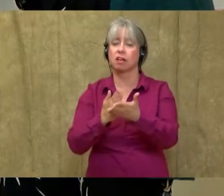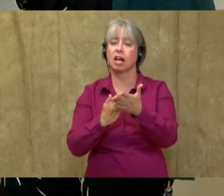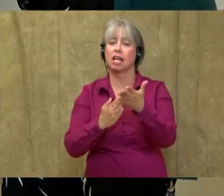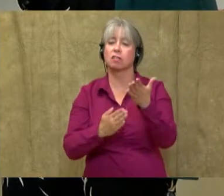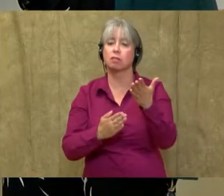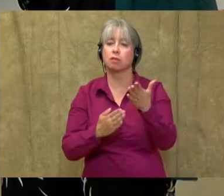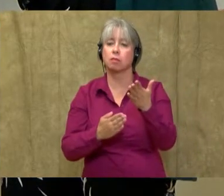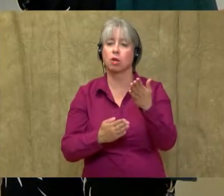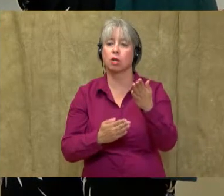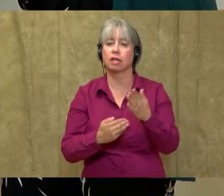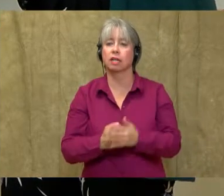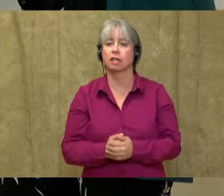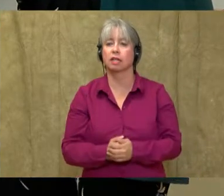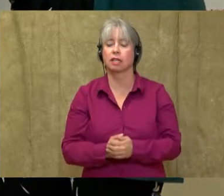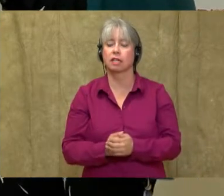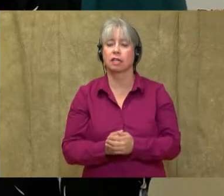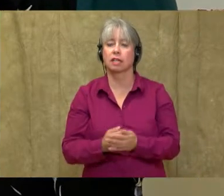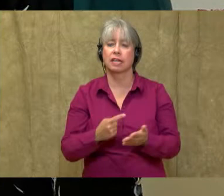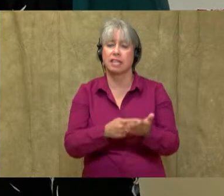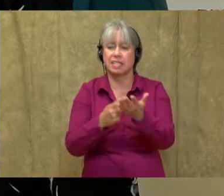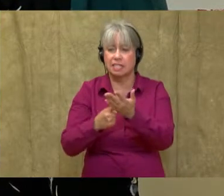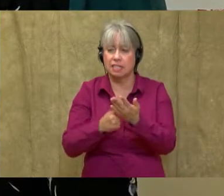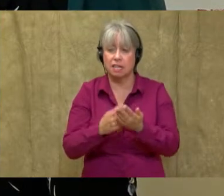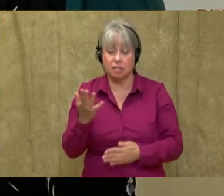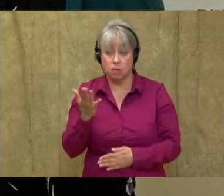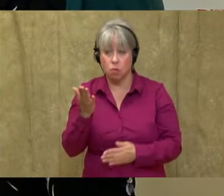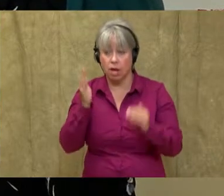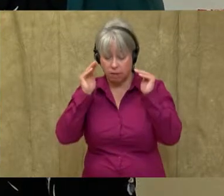What is she talking about in this section?